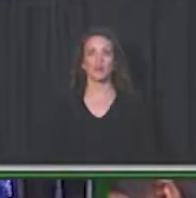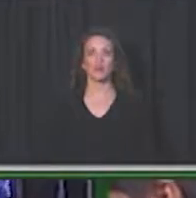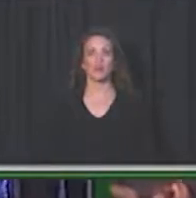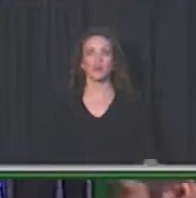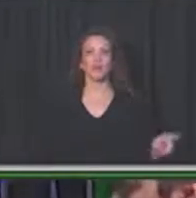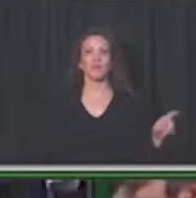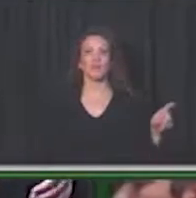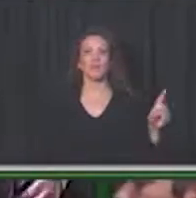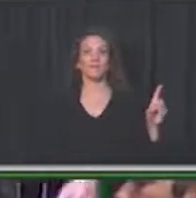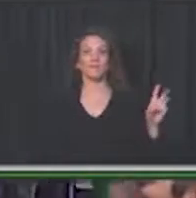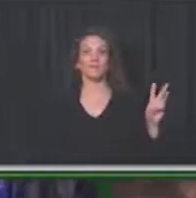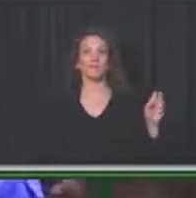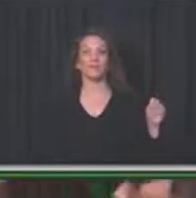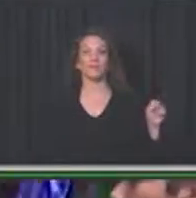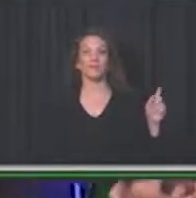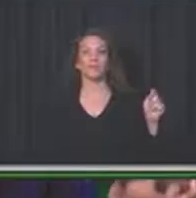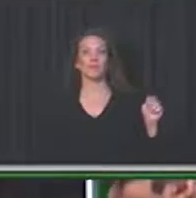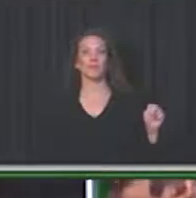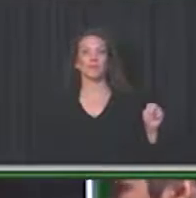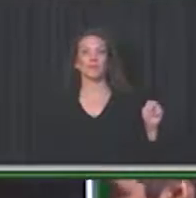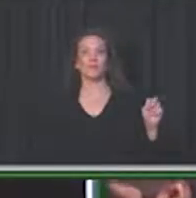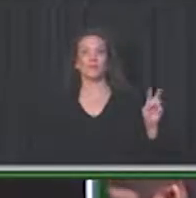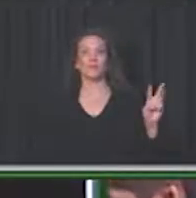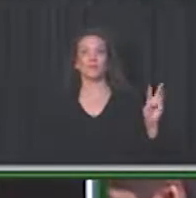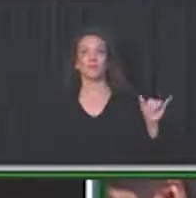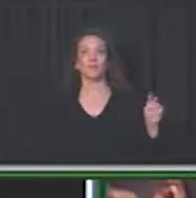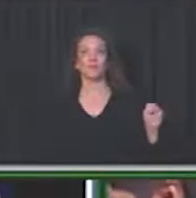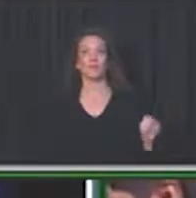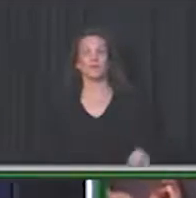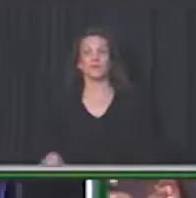Juan Tin Nguyen. Brianna Maurer.